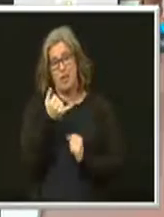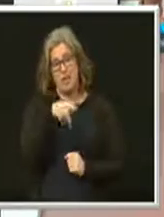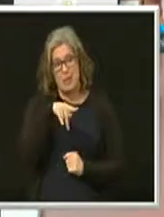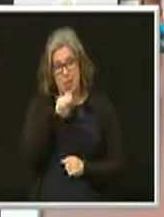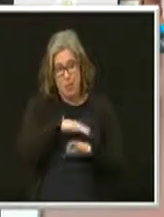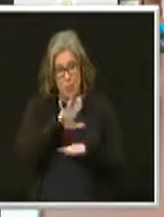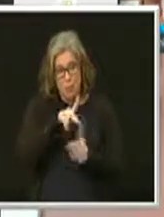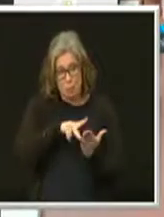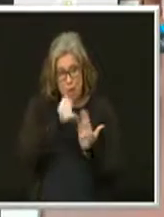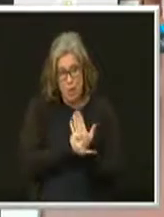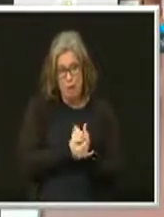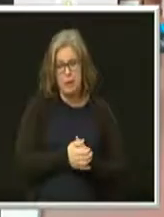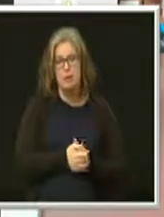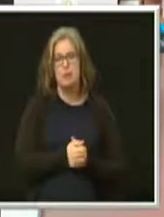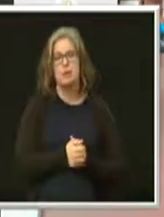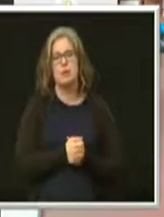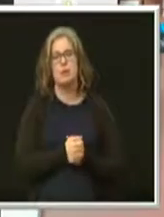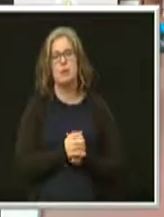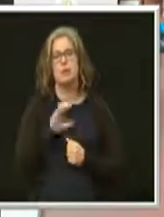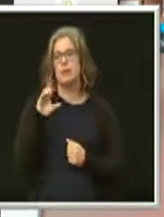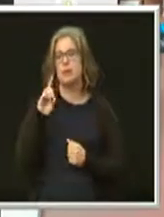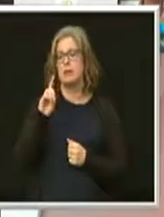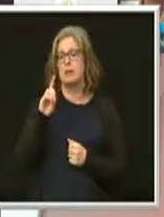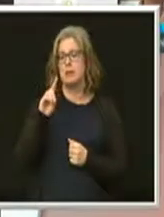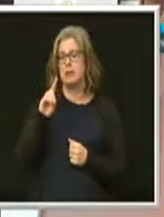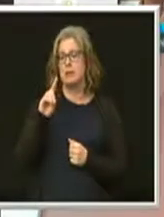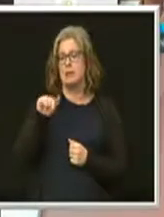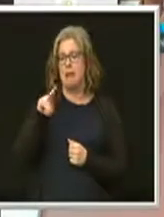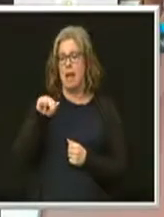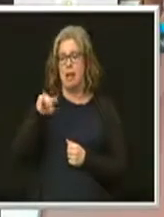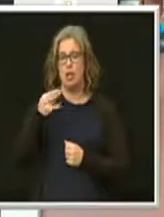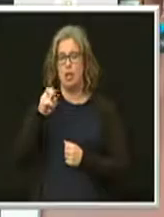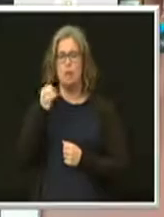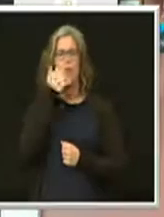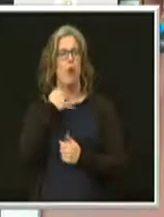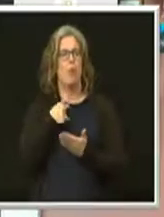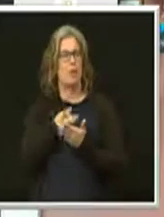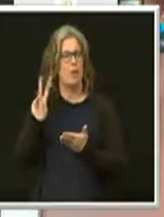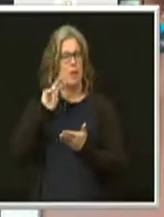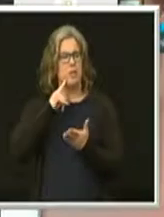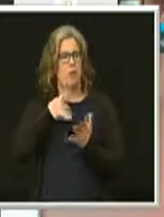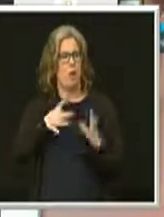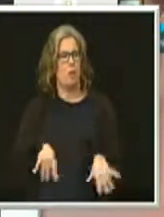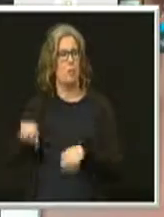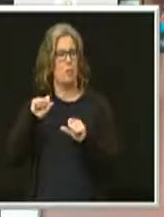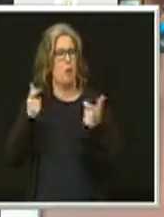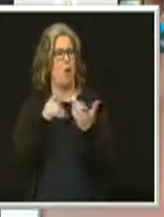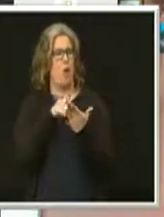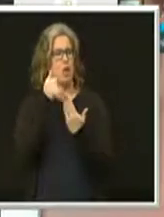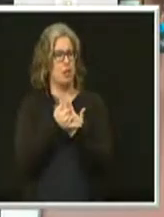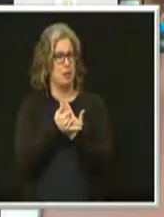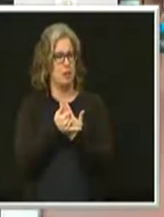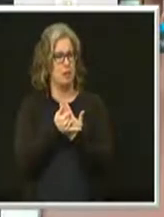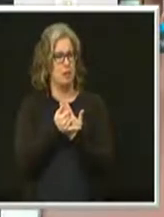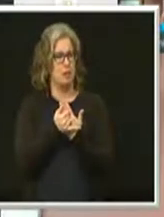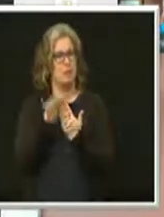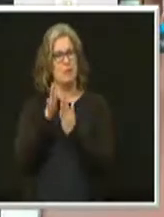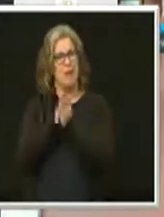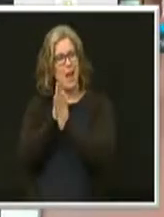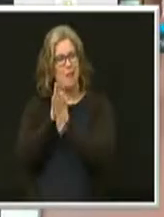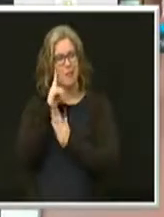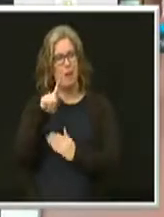on this project, and David Jones, who called me a couple of weeks ago and said, I want to take on a big project, knowing about his passion